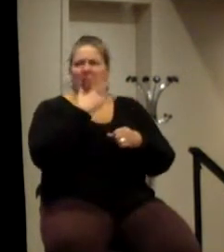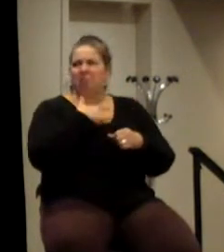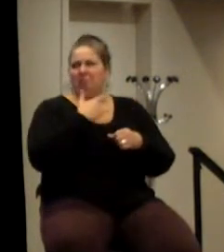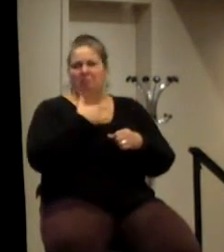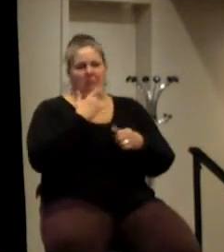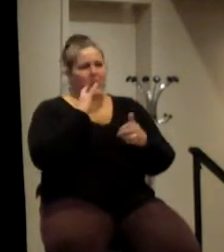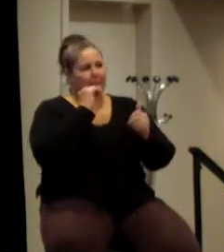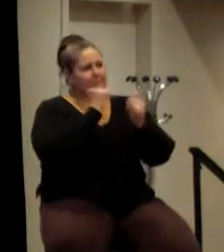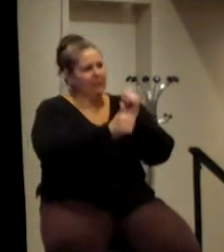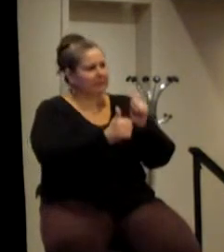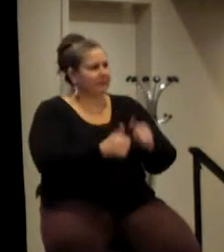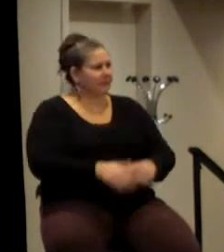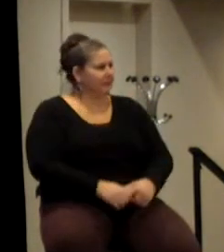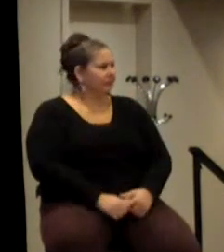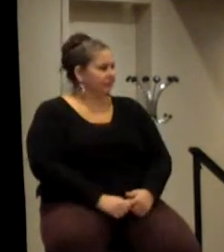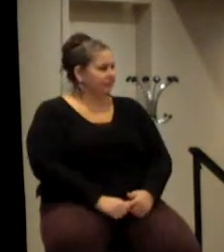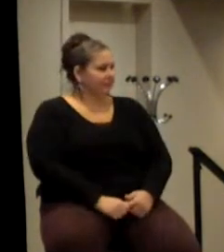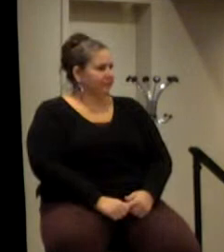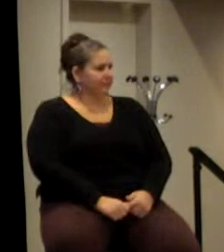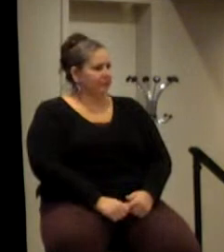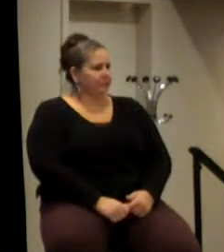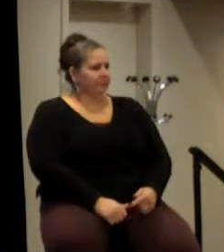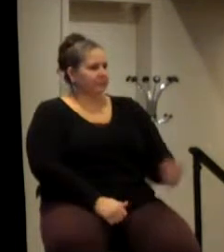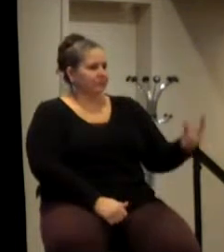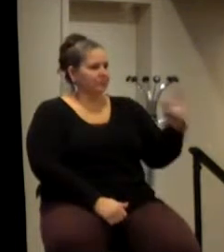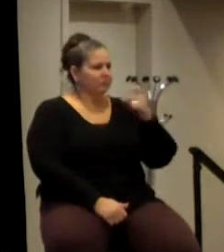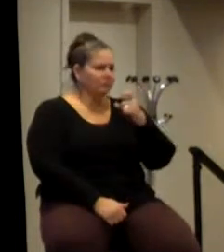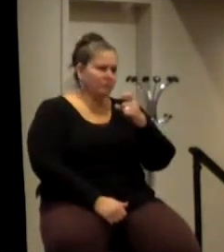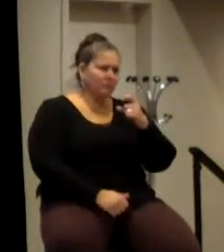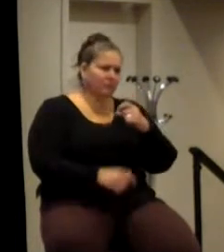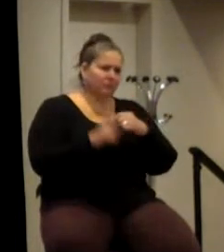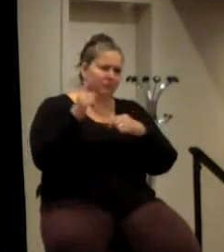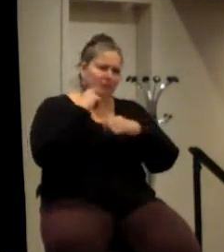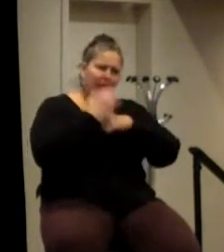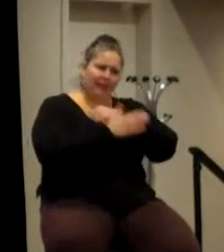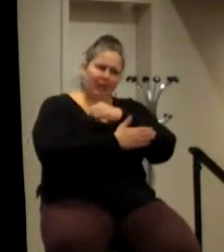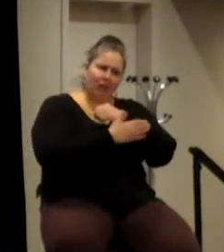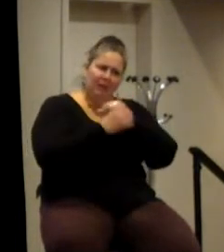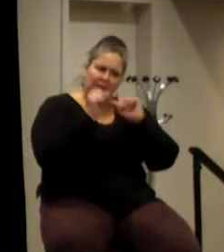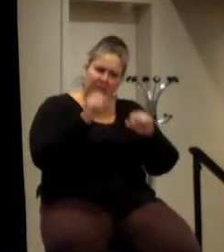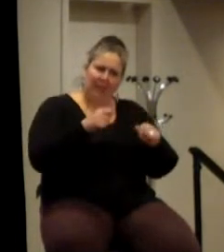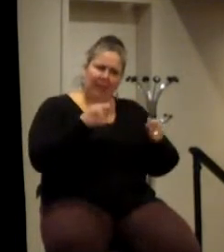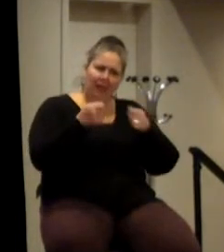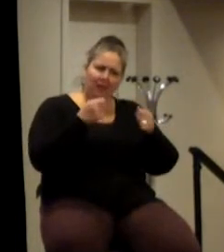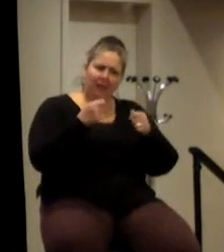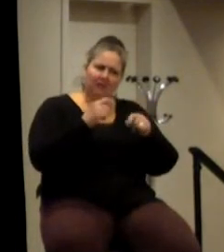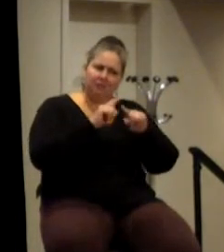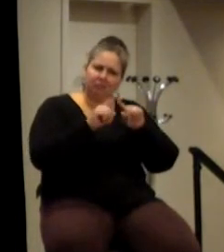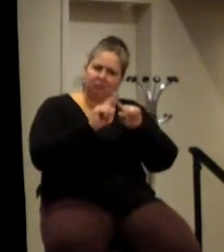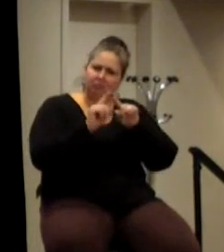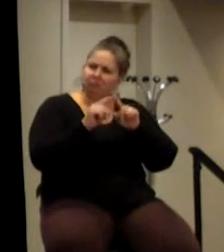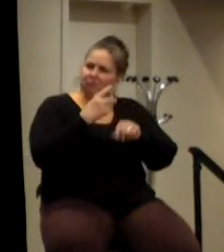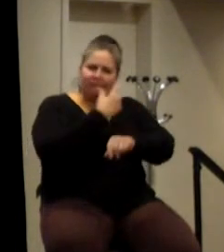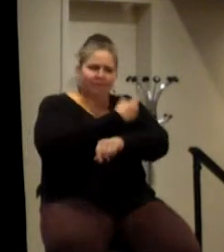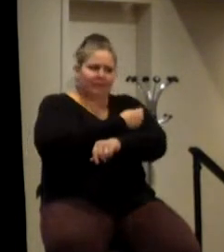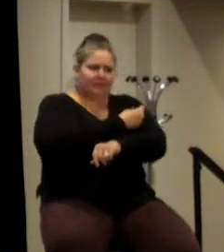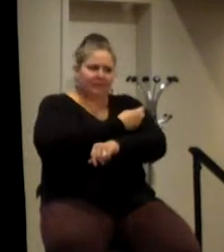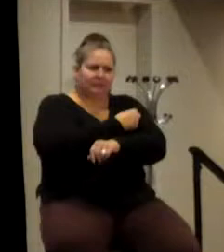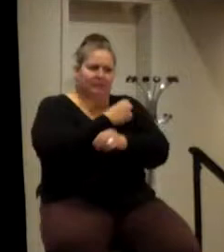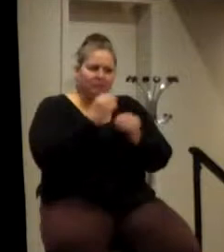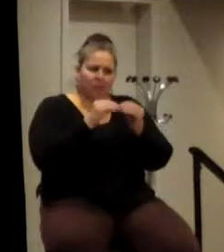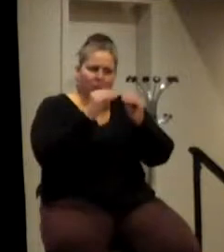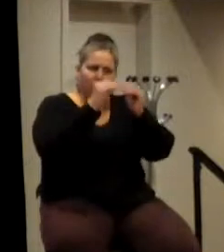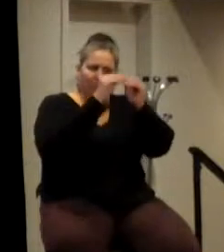the county can handle a lot more vaccines than we're, obviously currently being given. So I'm just curious, how many more? And then can you also kind of talk